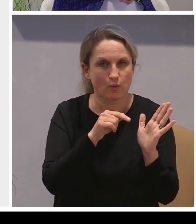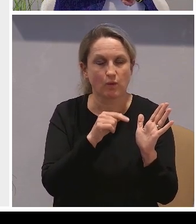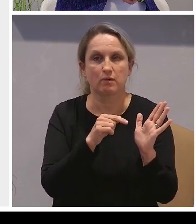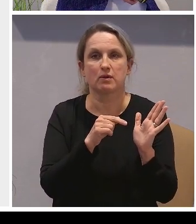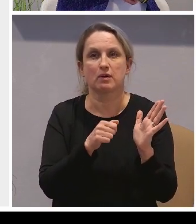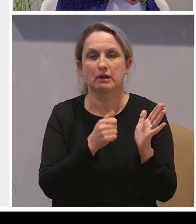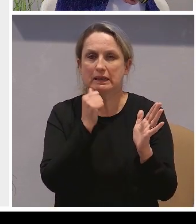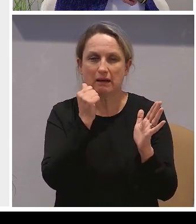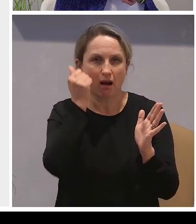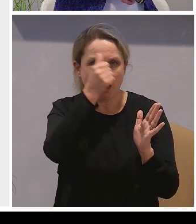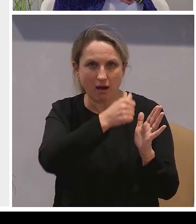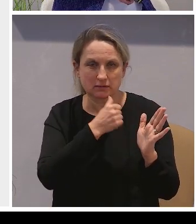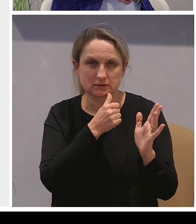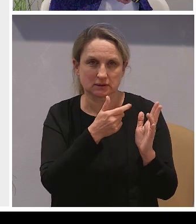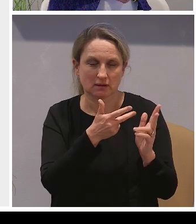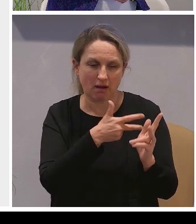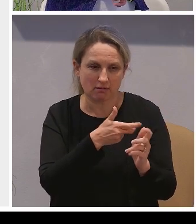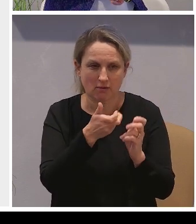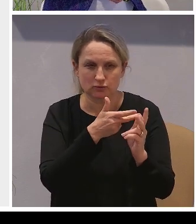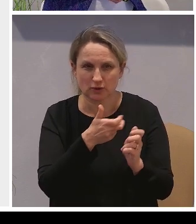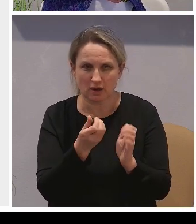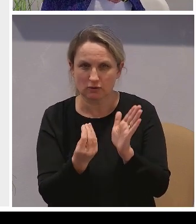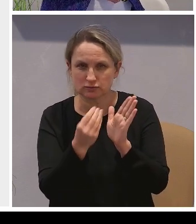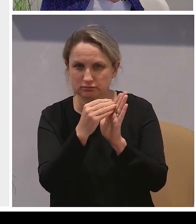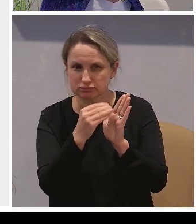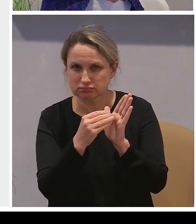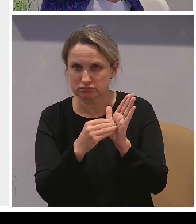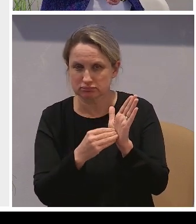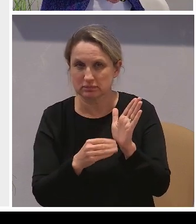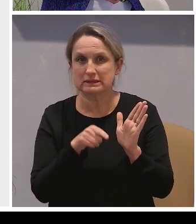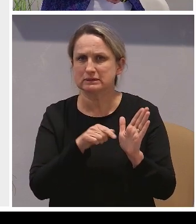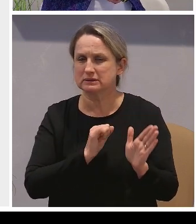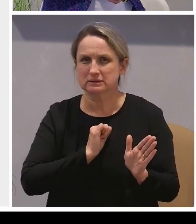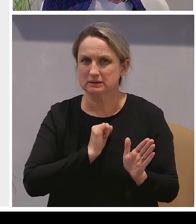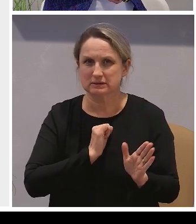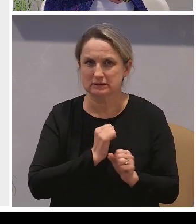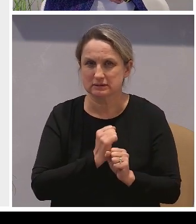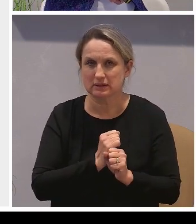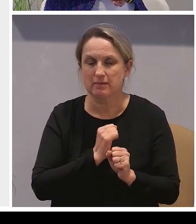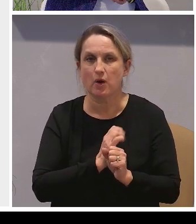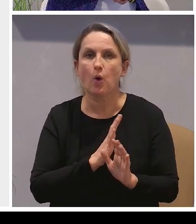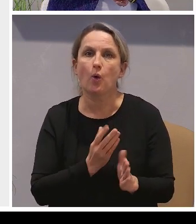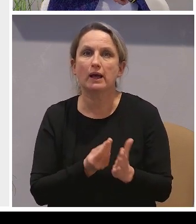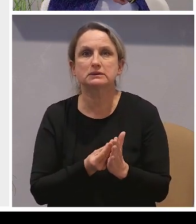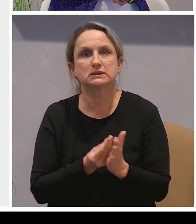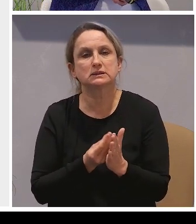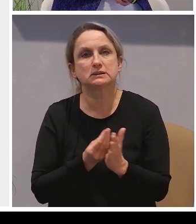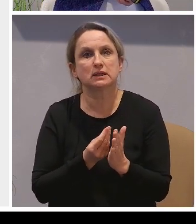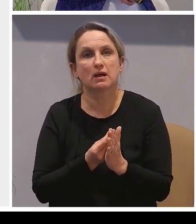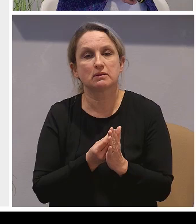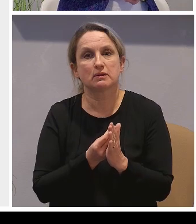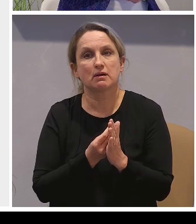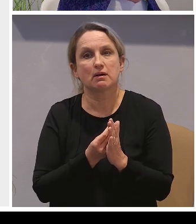tested for when the children are 8 or 9 years old, and then on a yearly basis until they turn 11 or